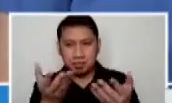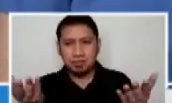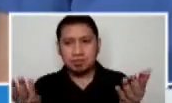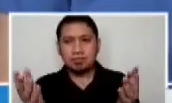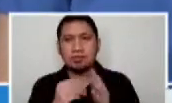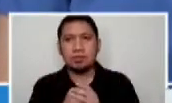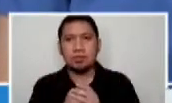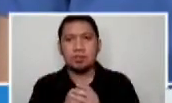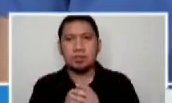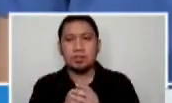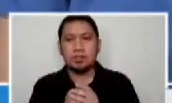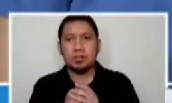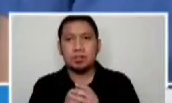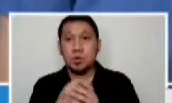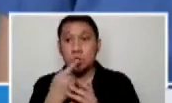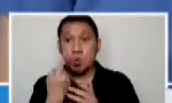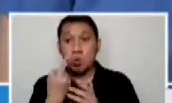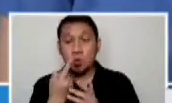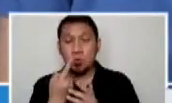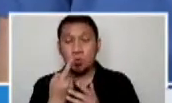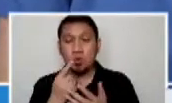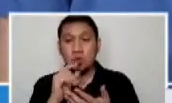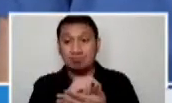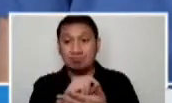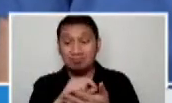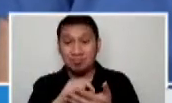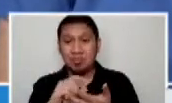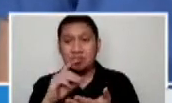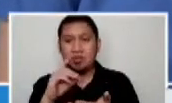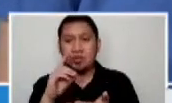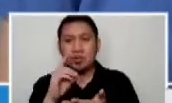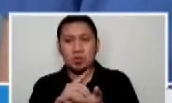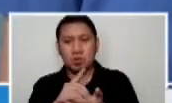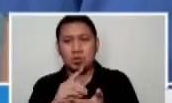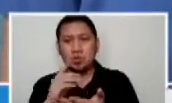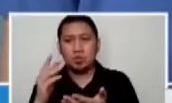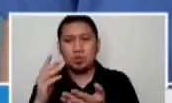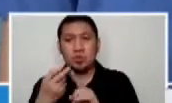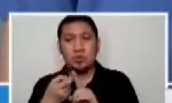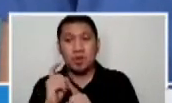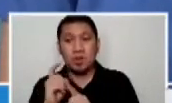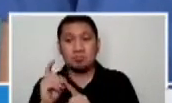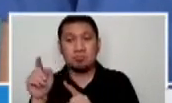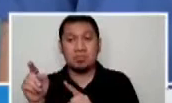po ang mga initiatives of the Commission for Locally Stranded Individuals?